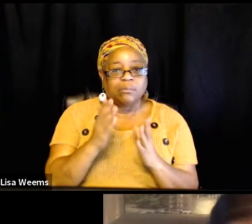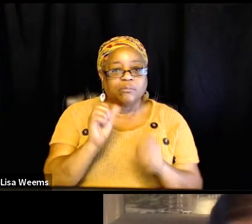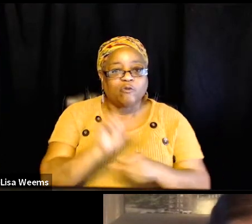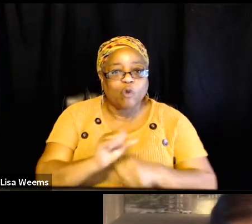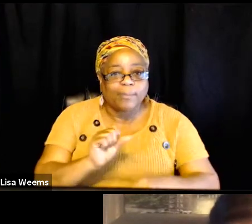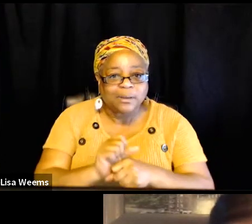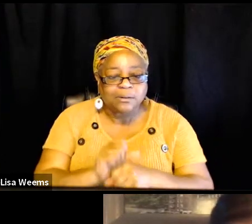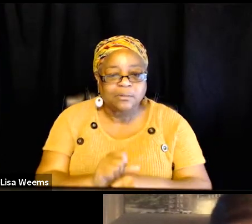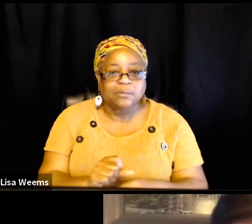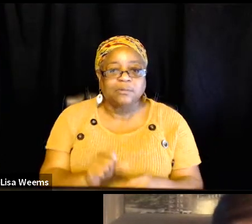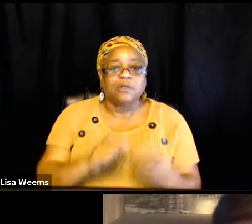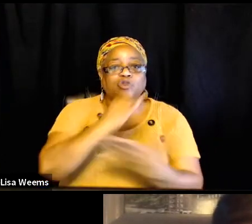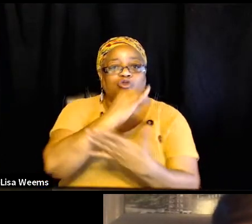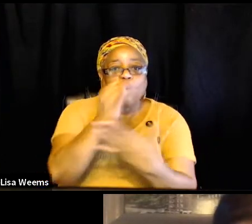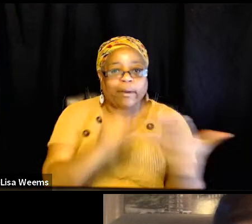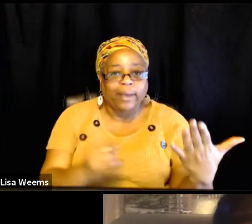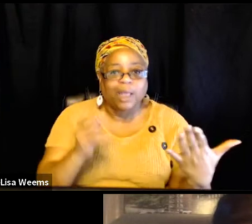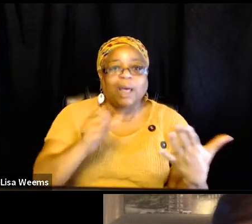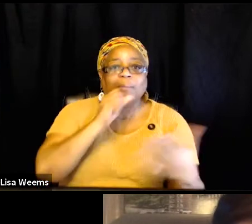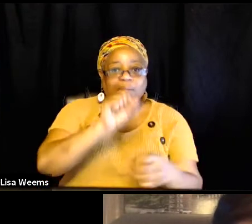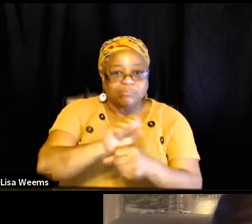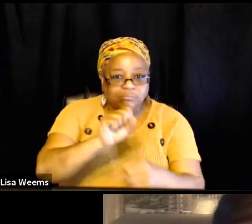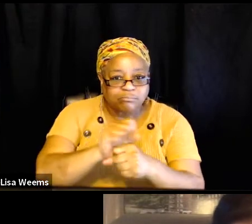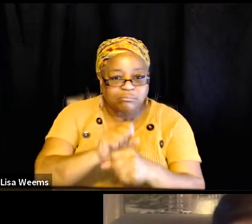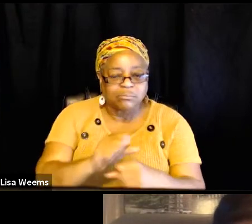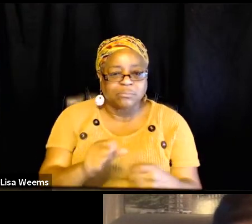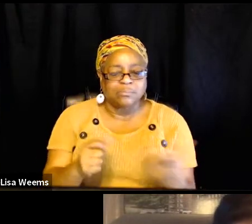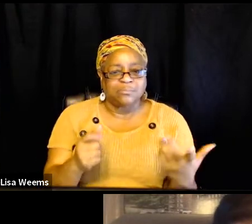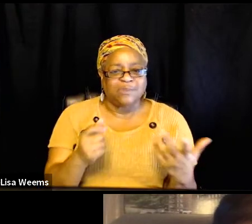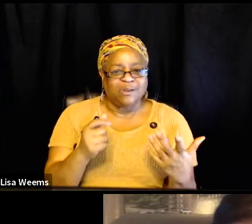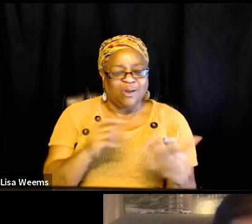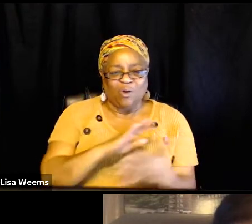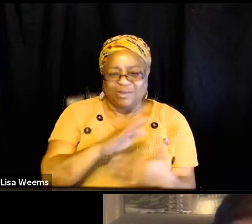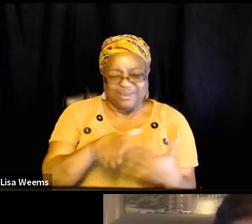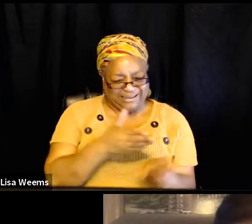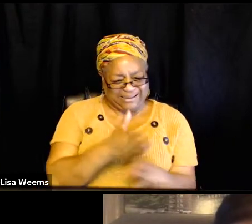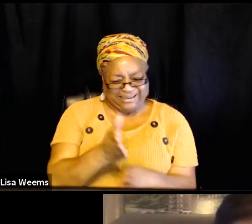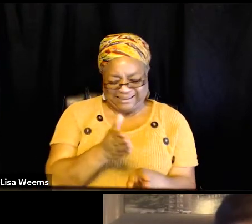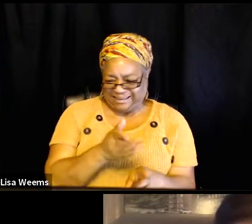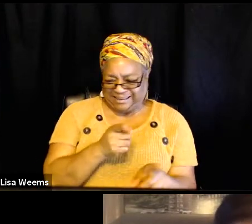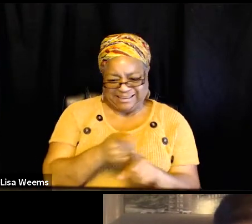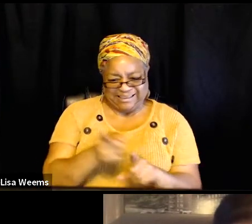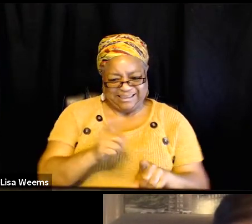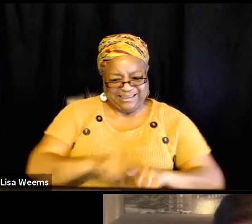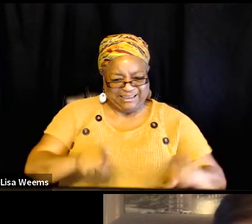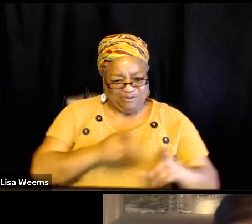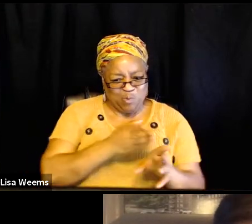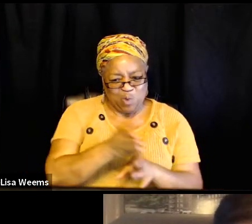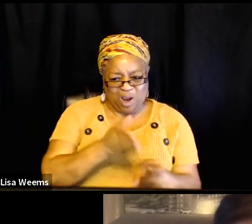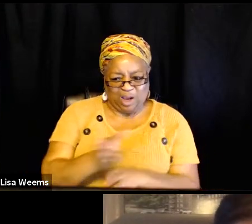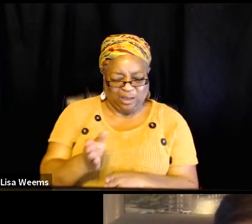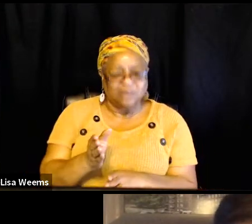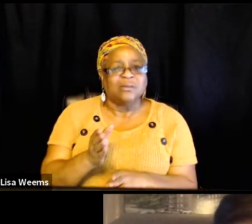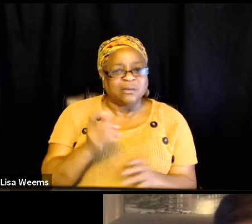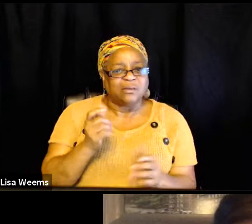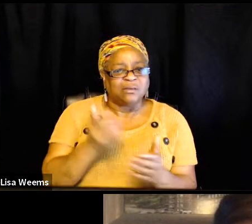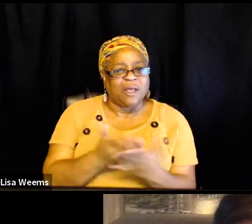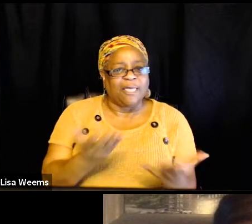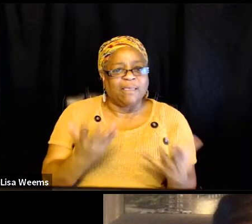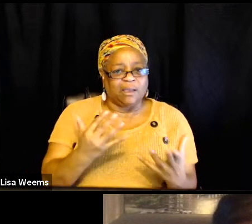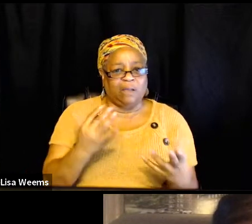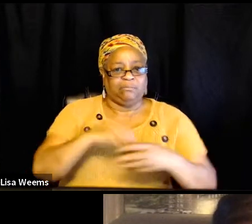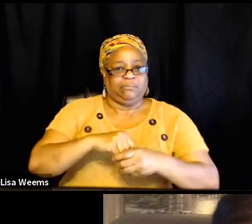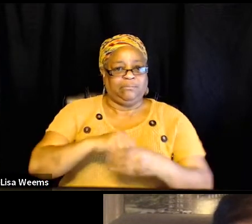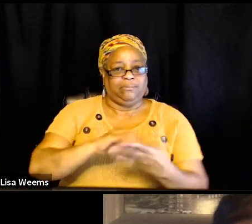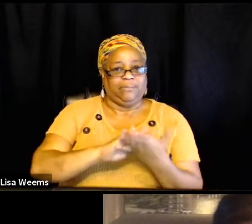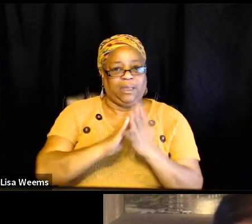performative. Like there's all these different ways in which something can become a performance. So I I fell in love, and I still love